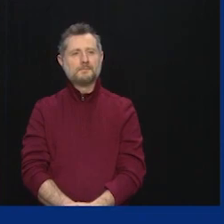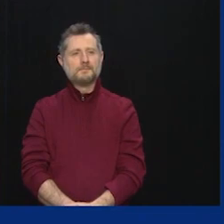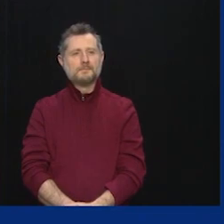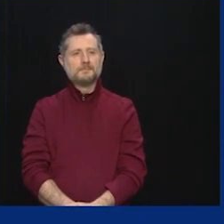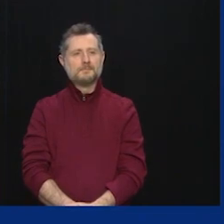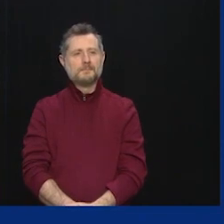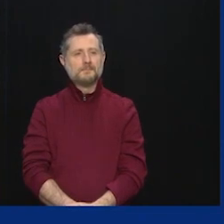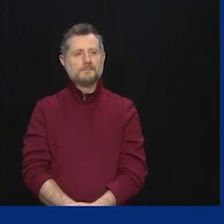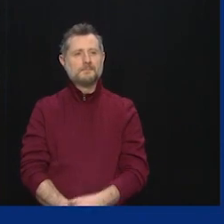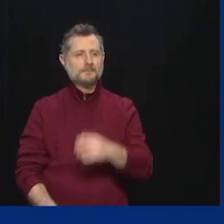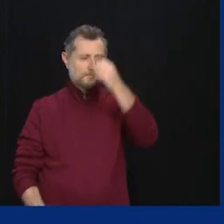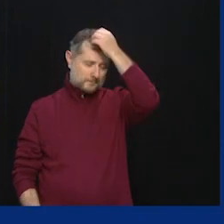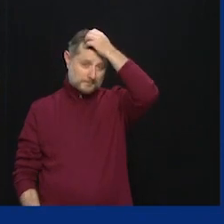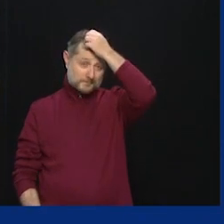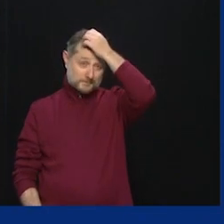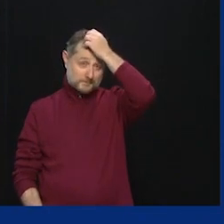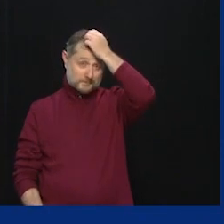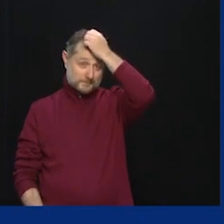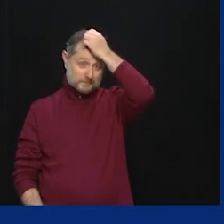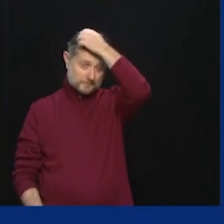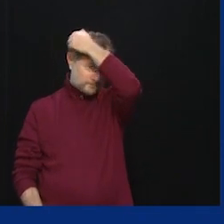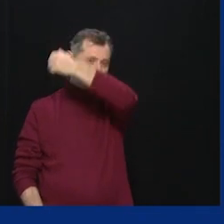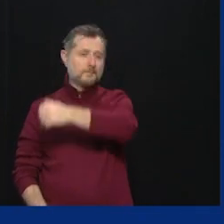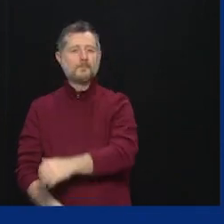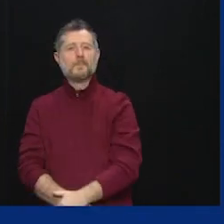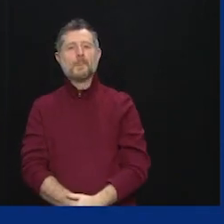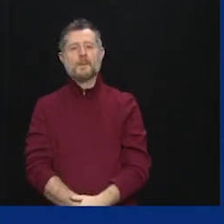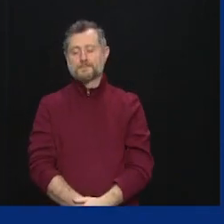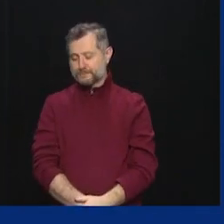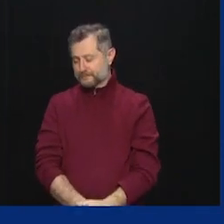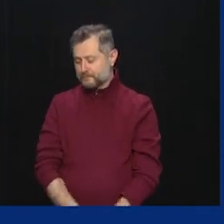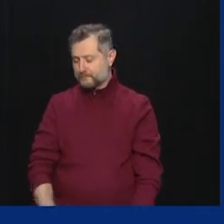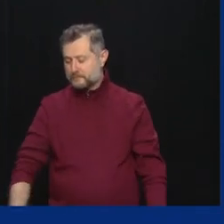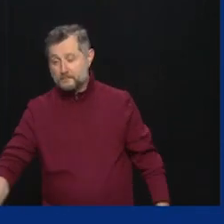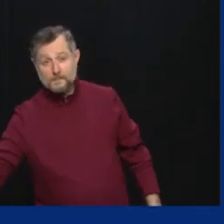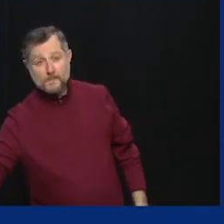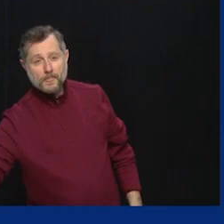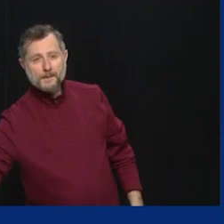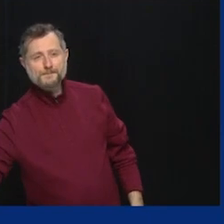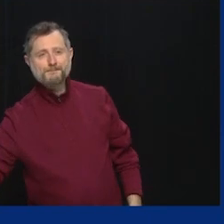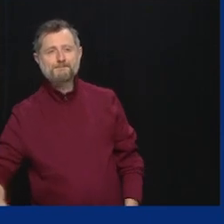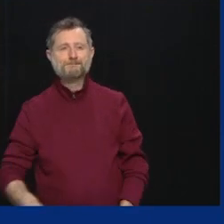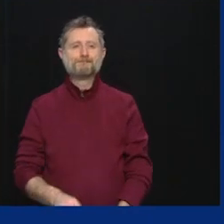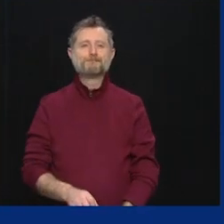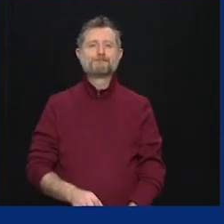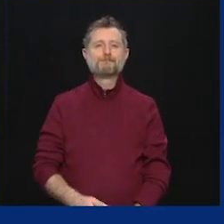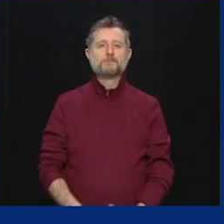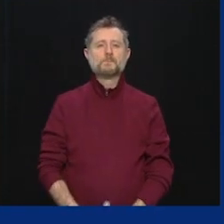I do.